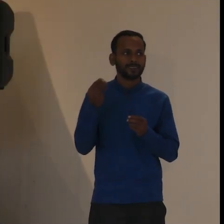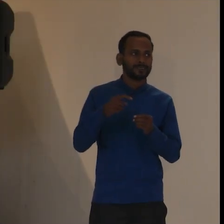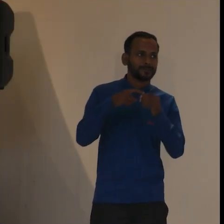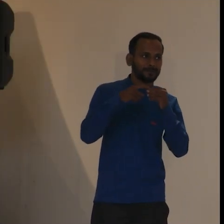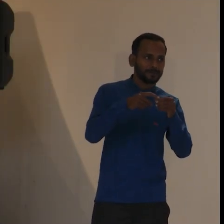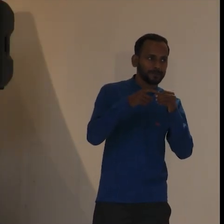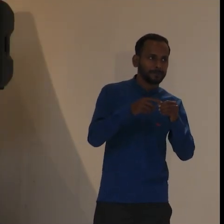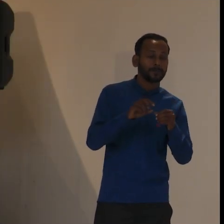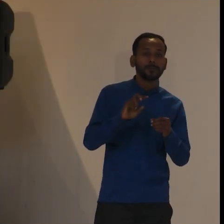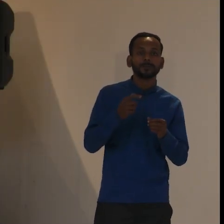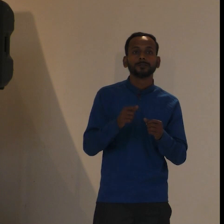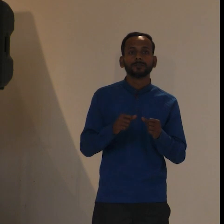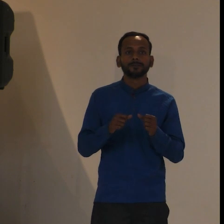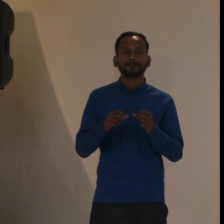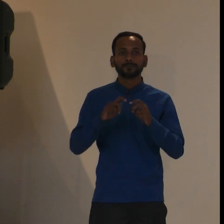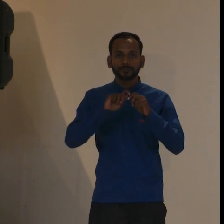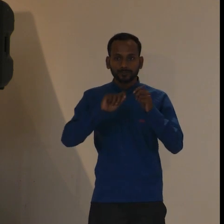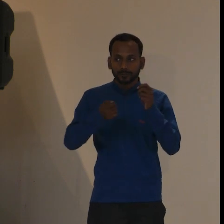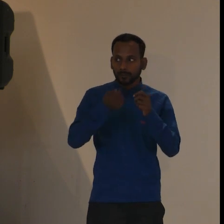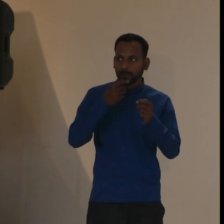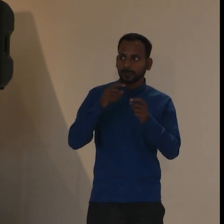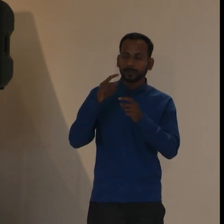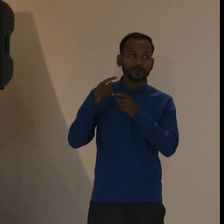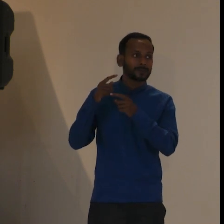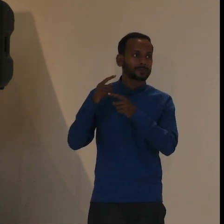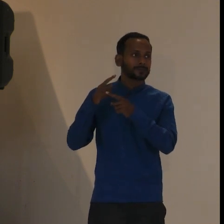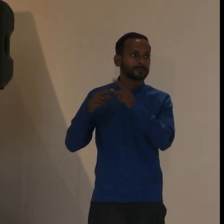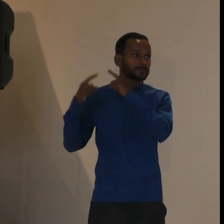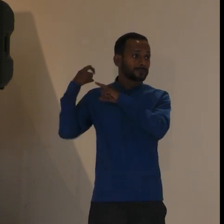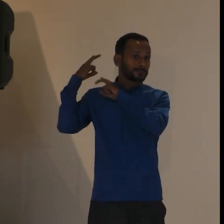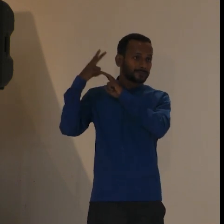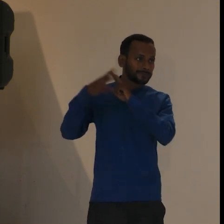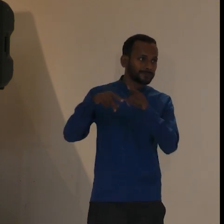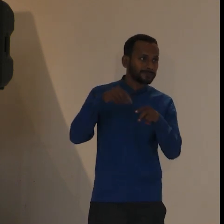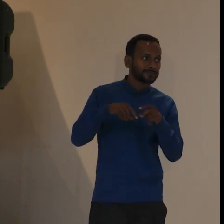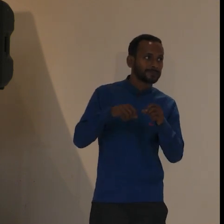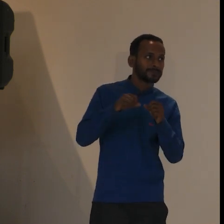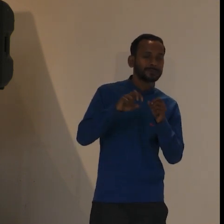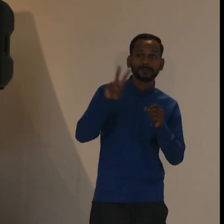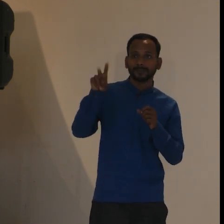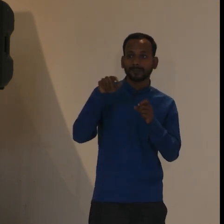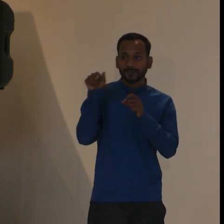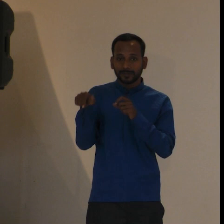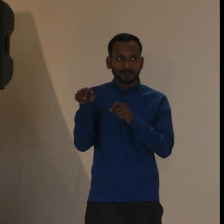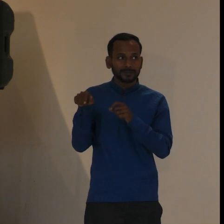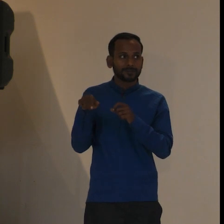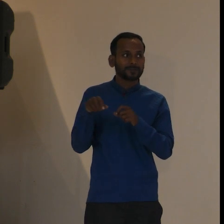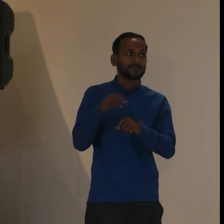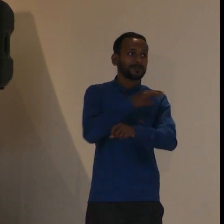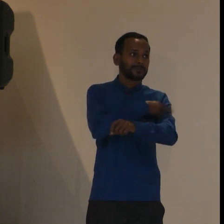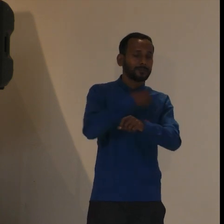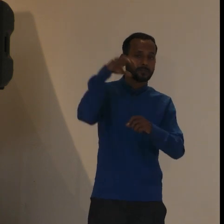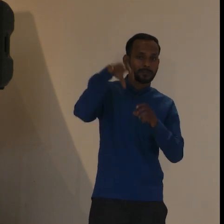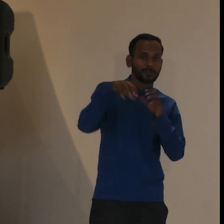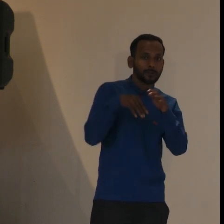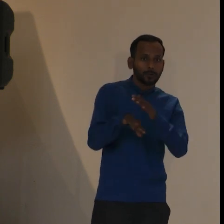what histories of medicine. So until recently, the SL Bhatia Museum, located within a hospital space such